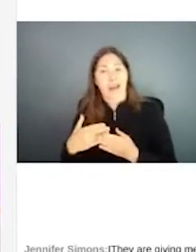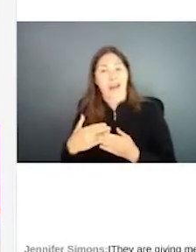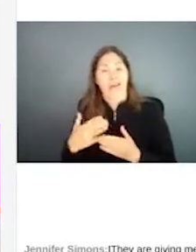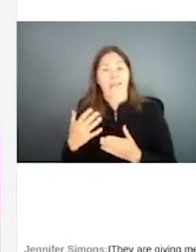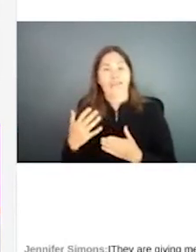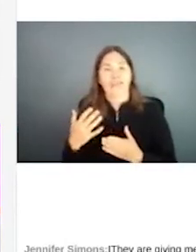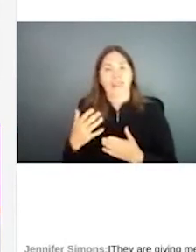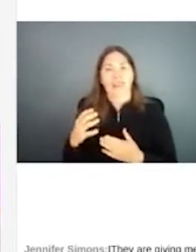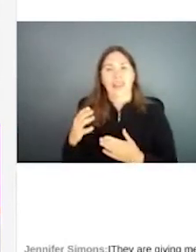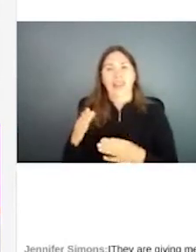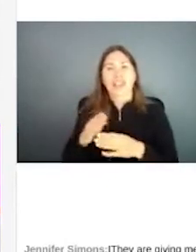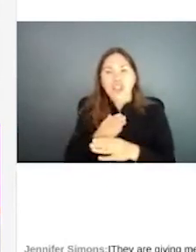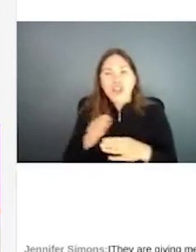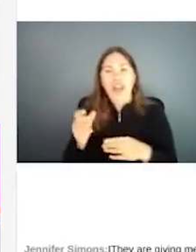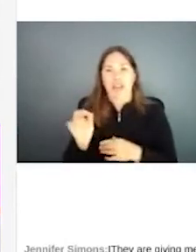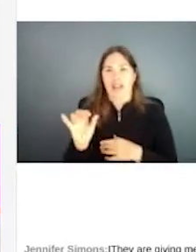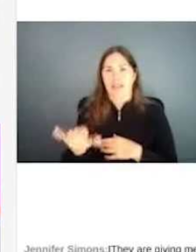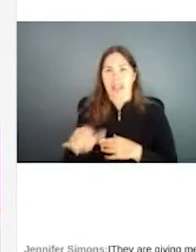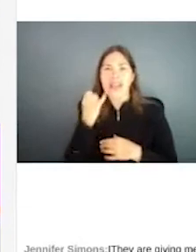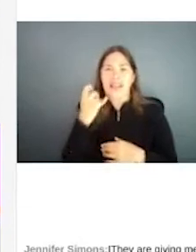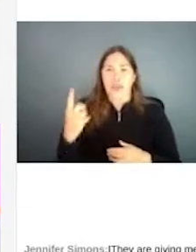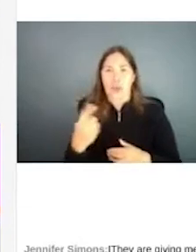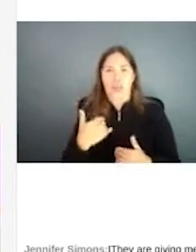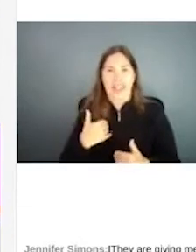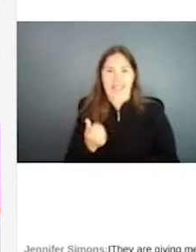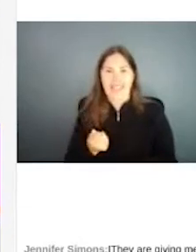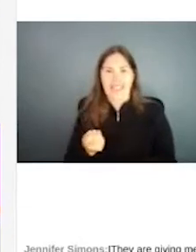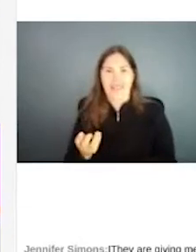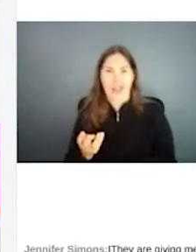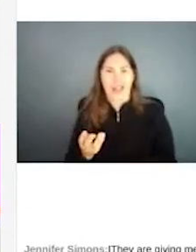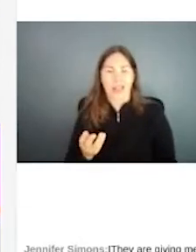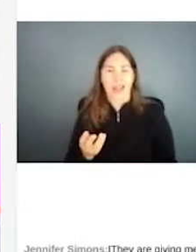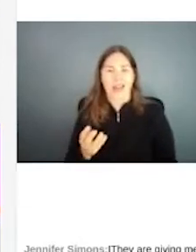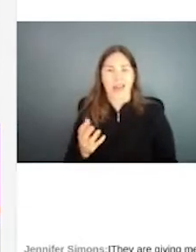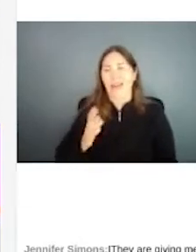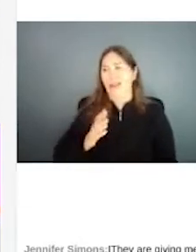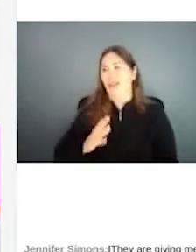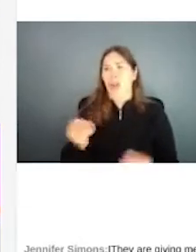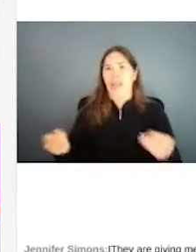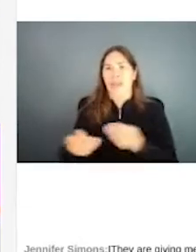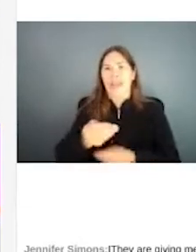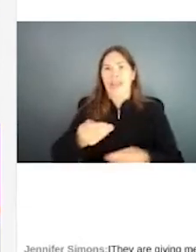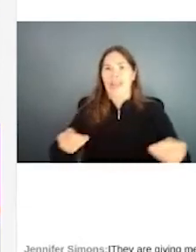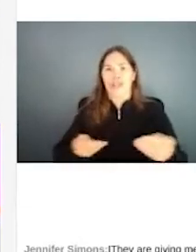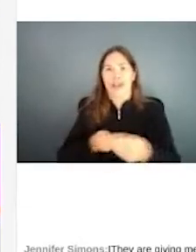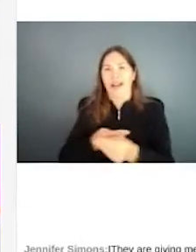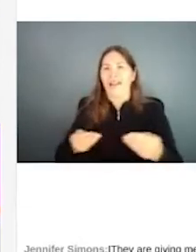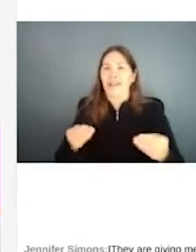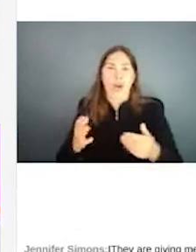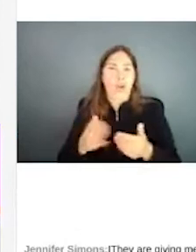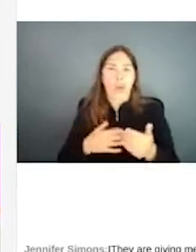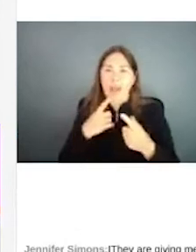the sharing of those, right? If you only have several, and the passing around. So whatever works for